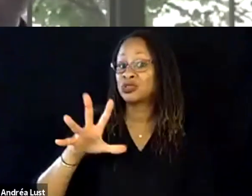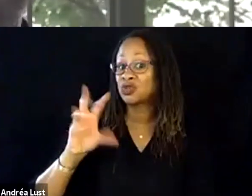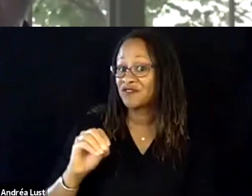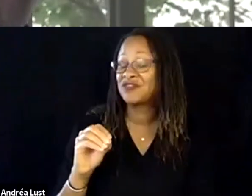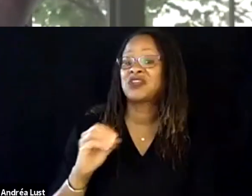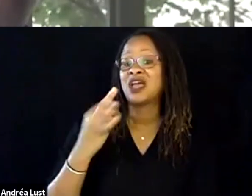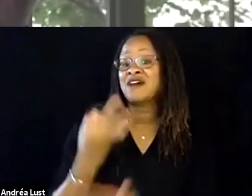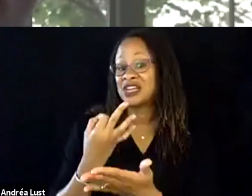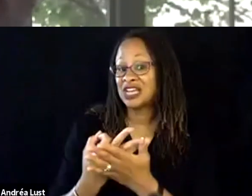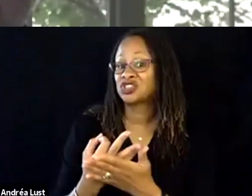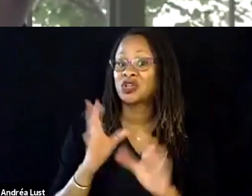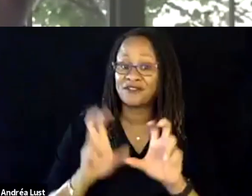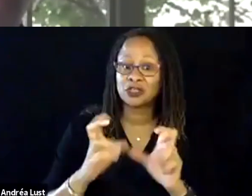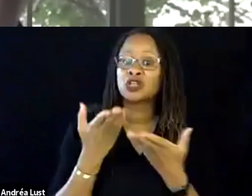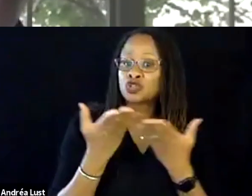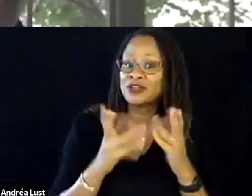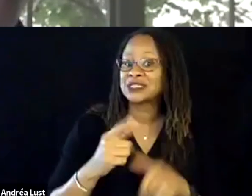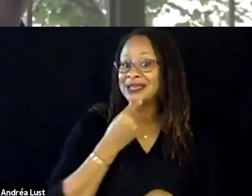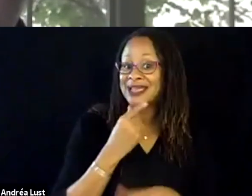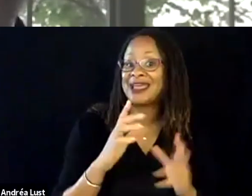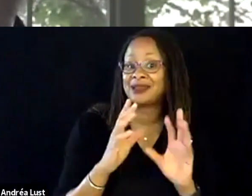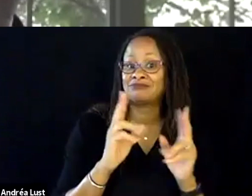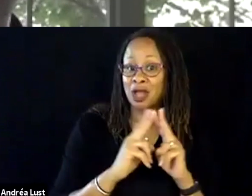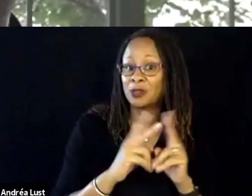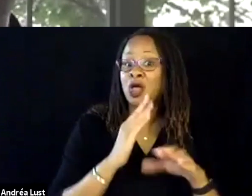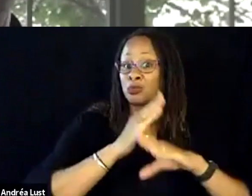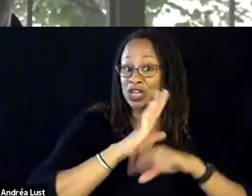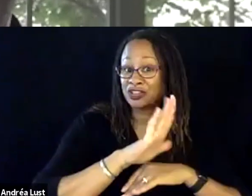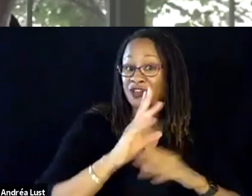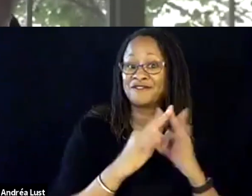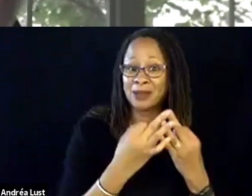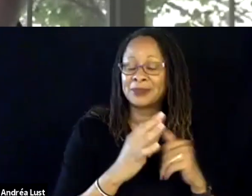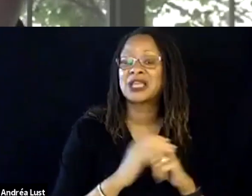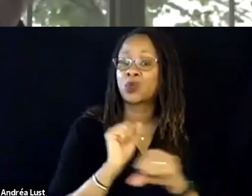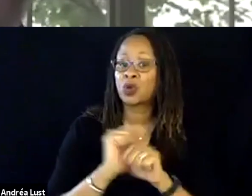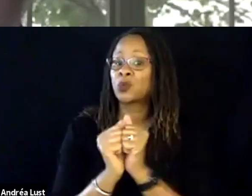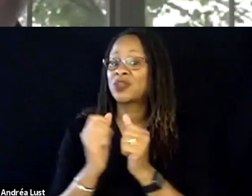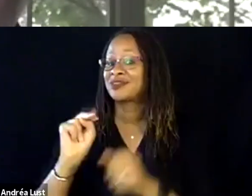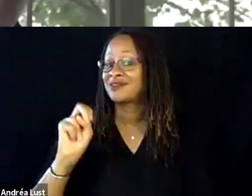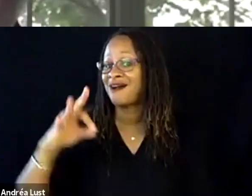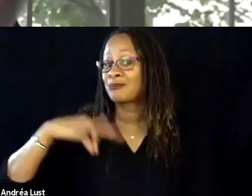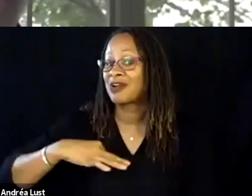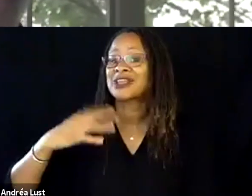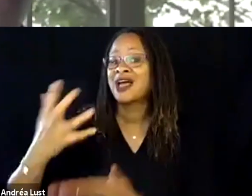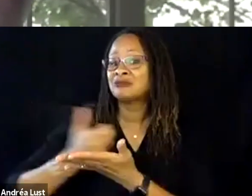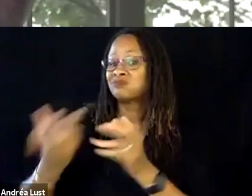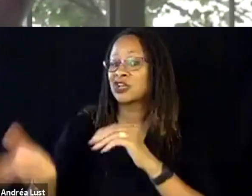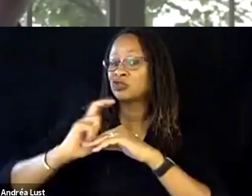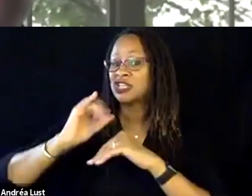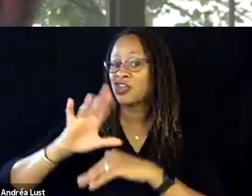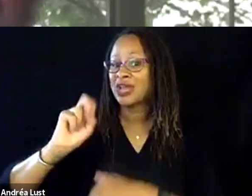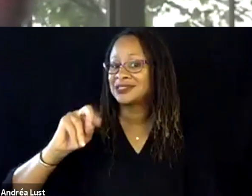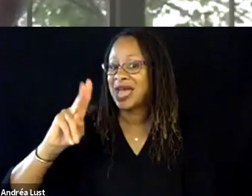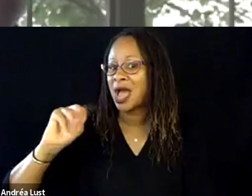me servicing gay couples, helping them protect their families, and working with LGBTQ nonprofits, helping them raise their endowments, et cetera.